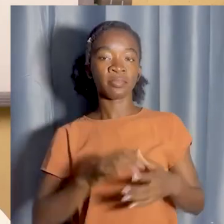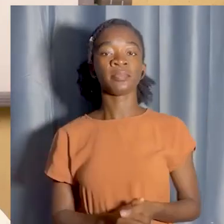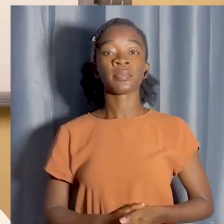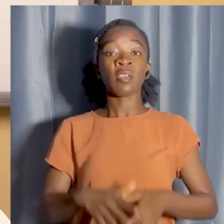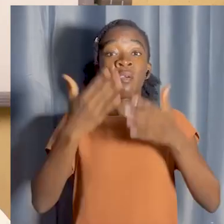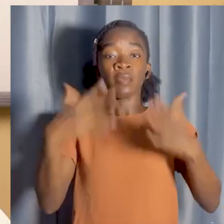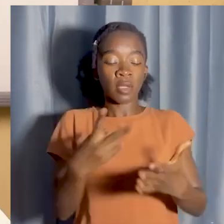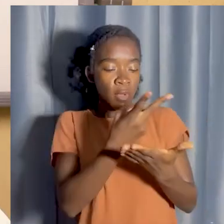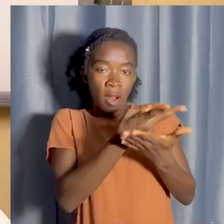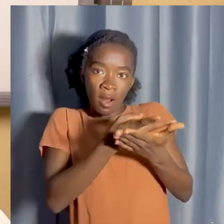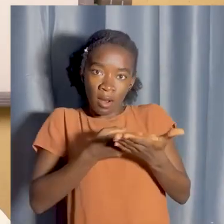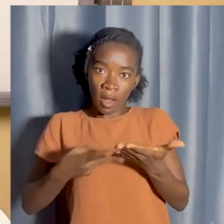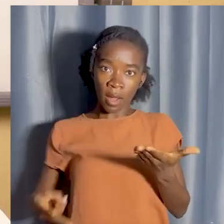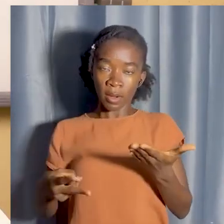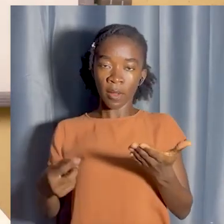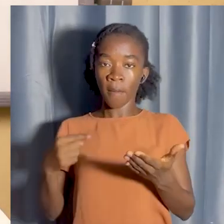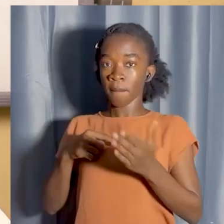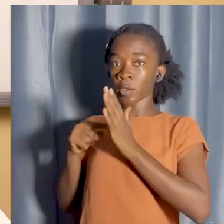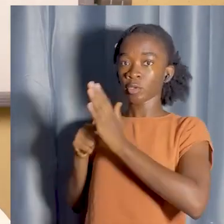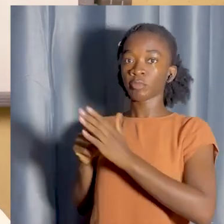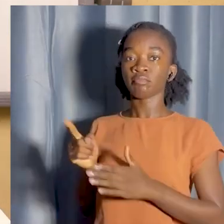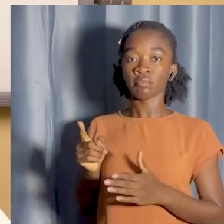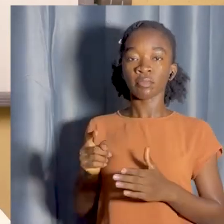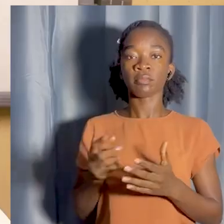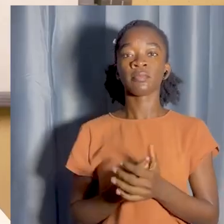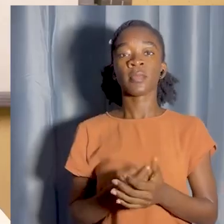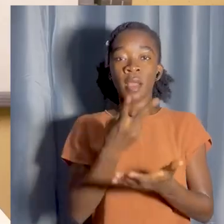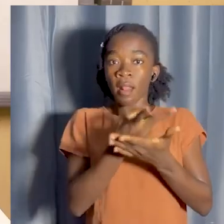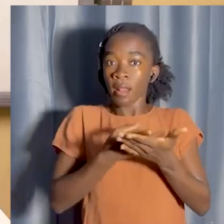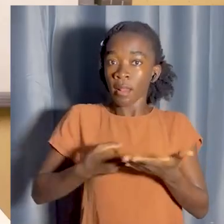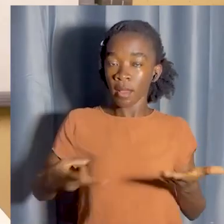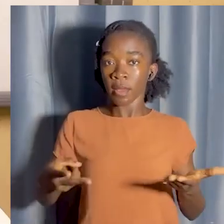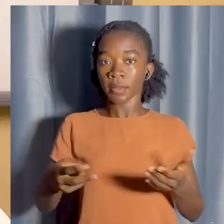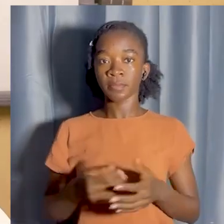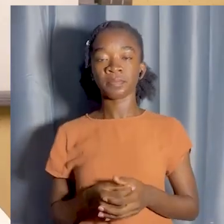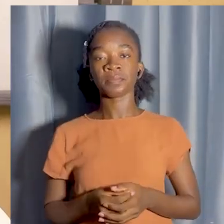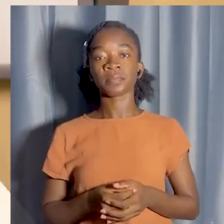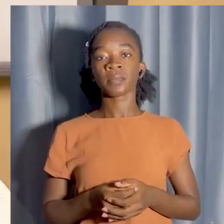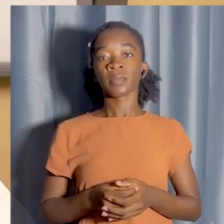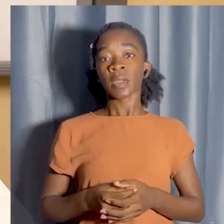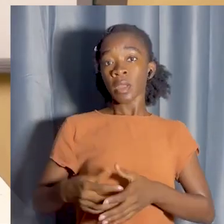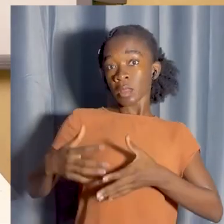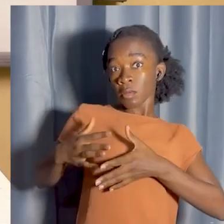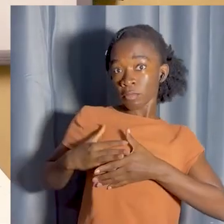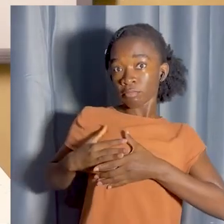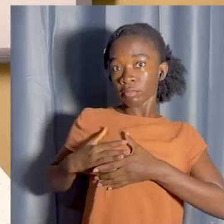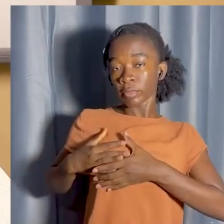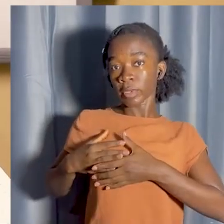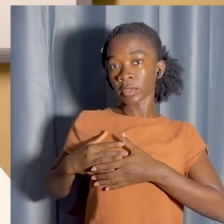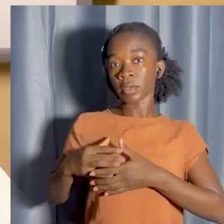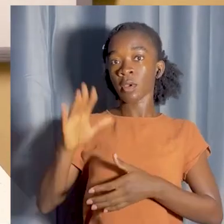down. So you can lie down that way. And then if you're examining the right breast, you put the